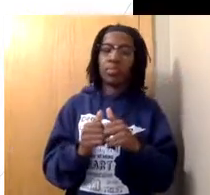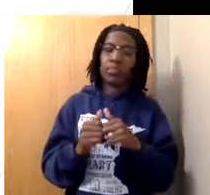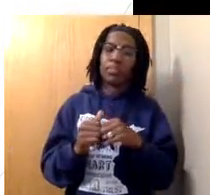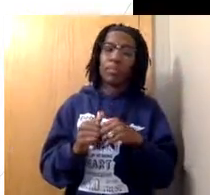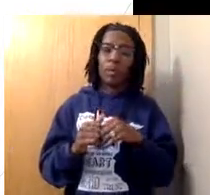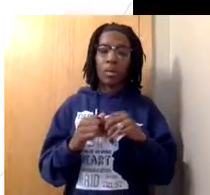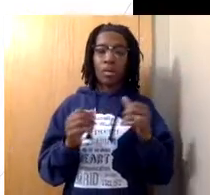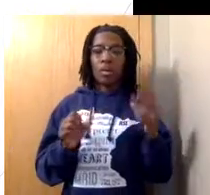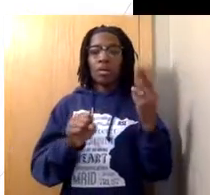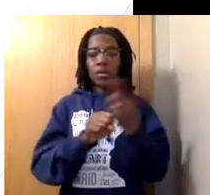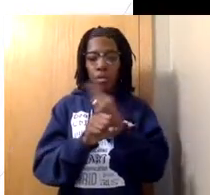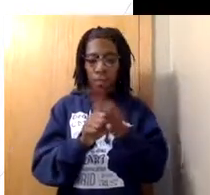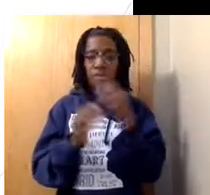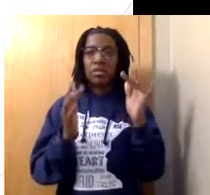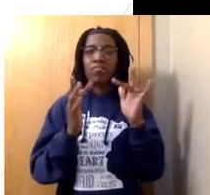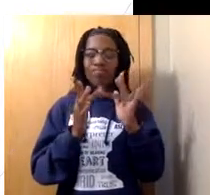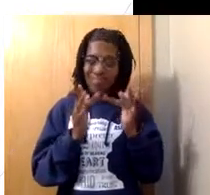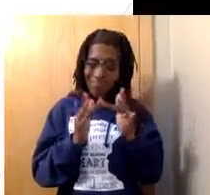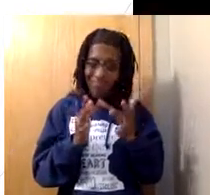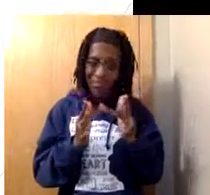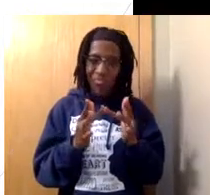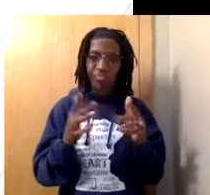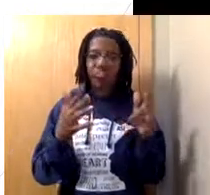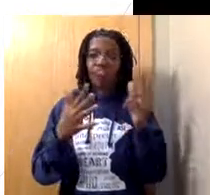Also, the use of technology will be good,